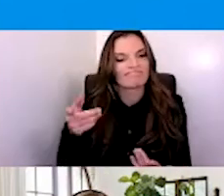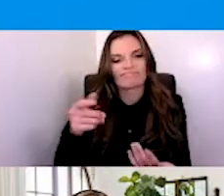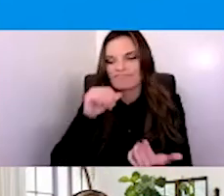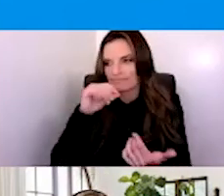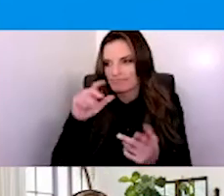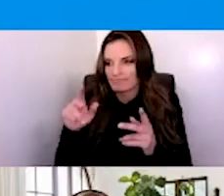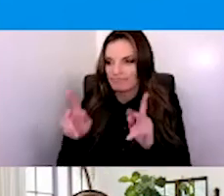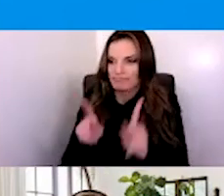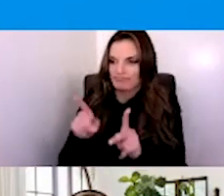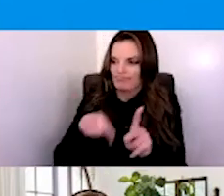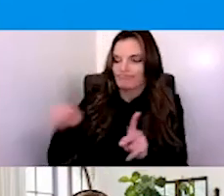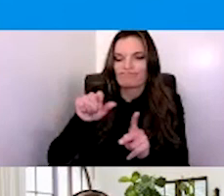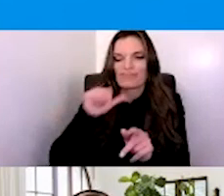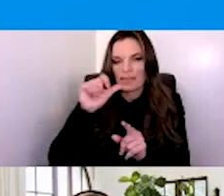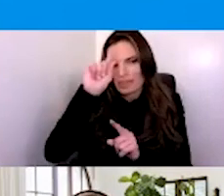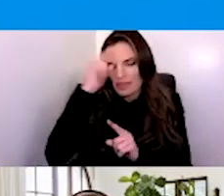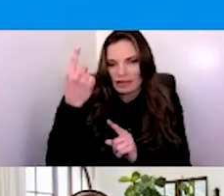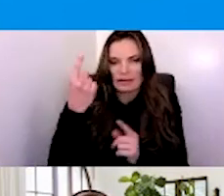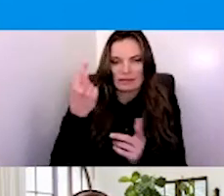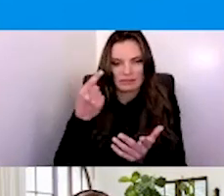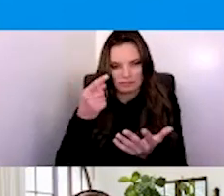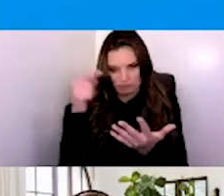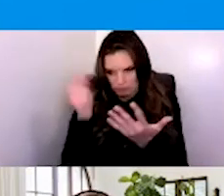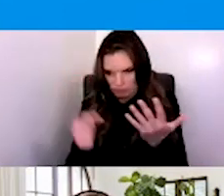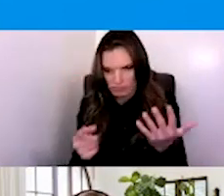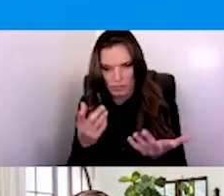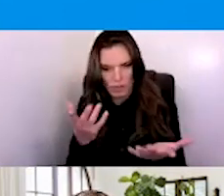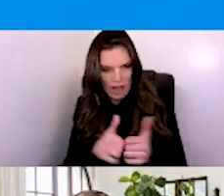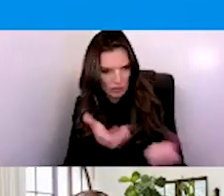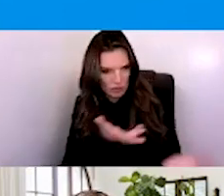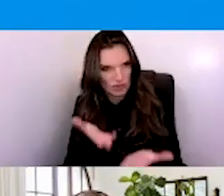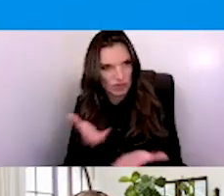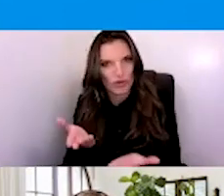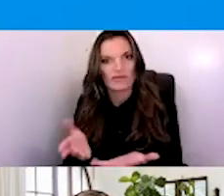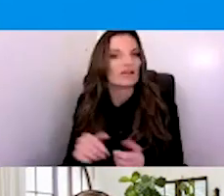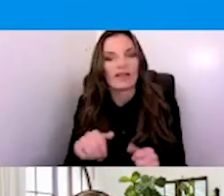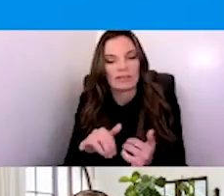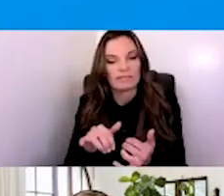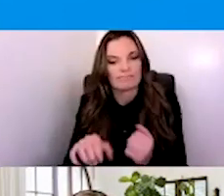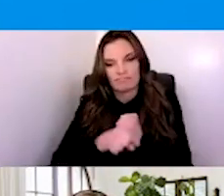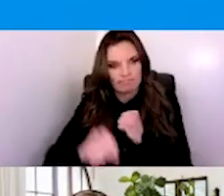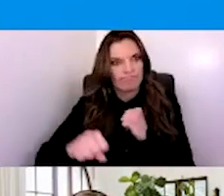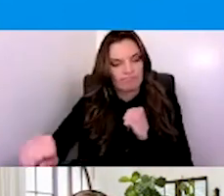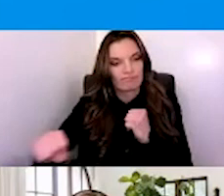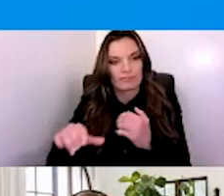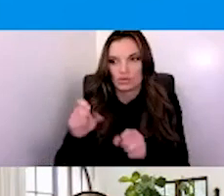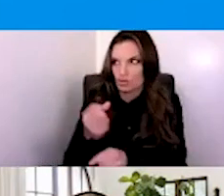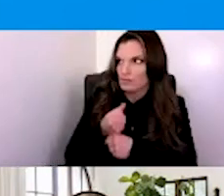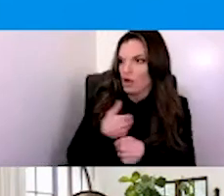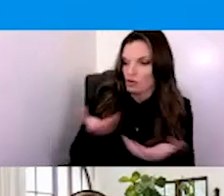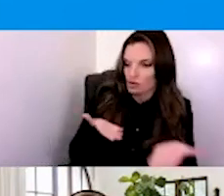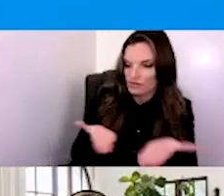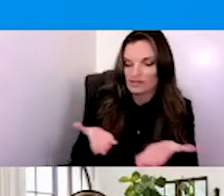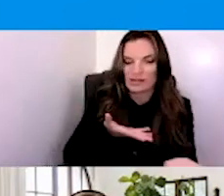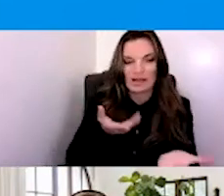slows the distribution of services or supplies. It worsens our ability to